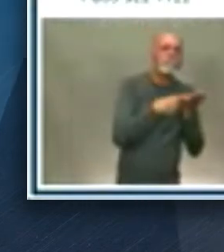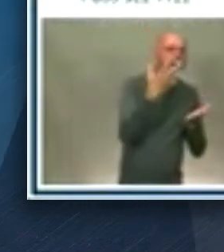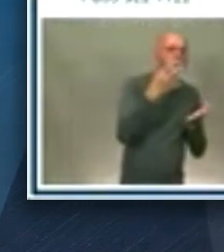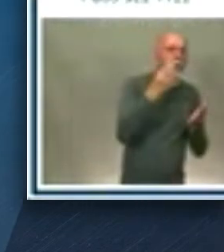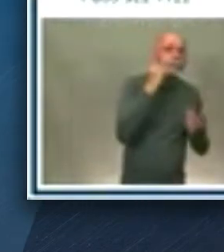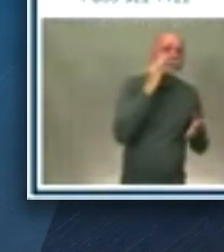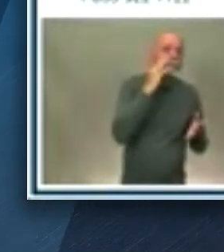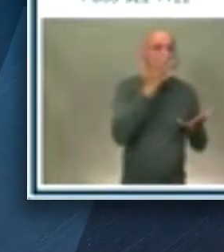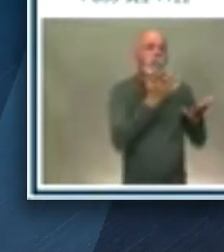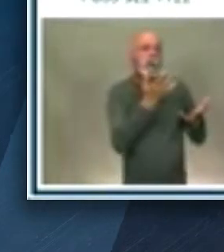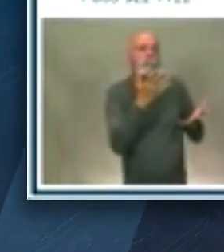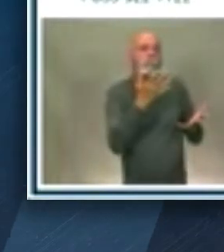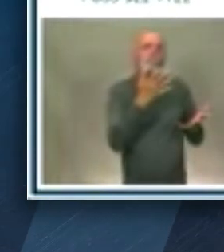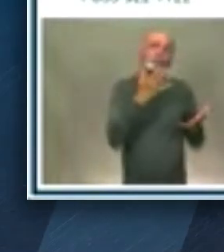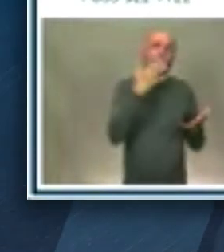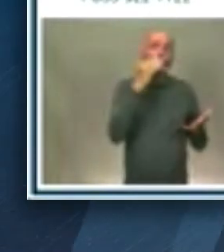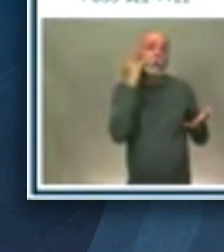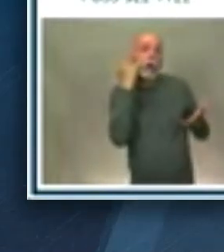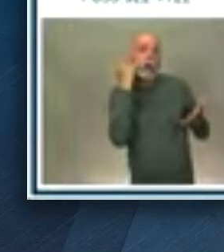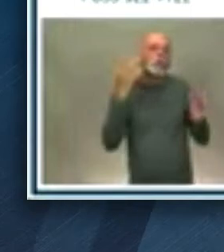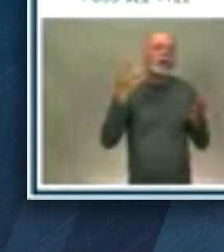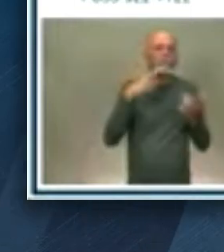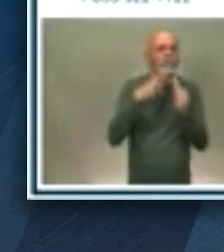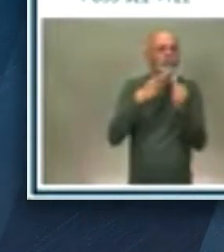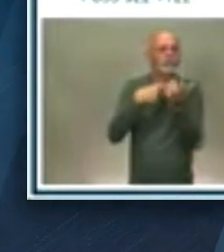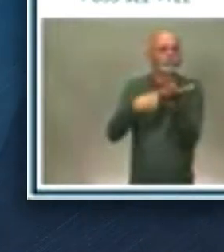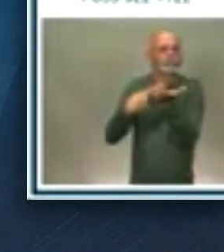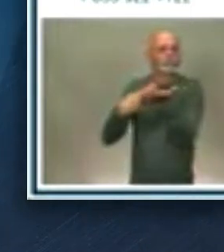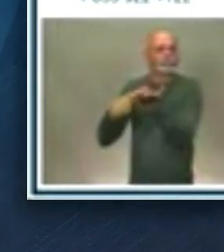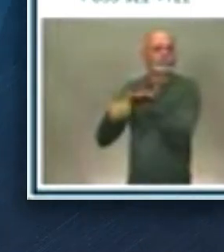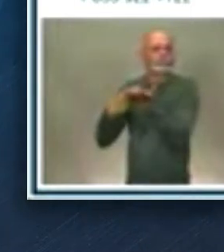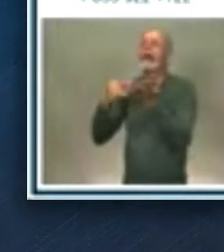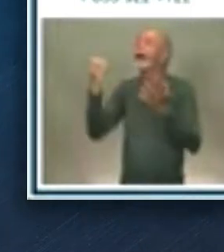with the different stakeholder groups and people who have ideas. So